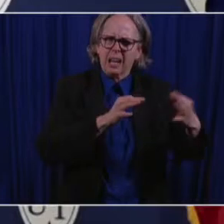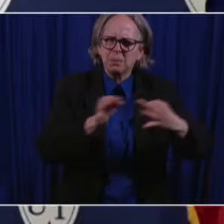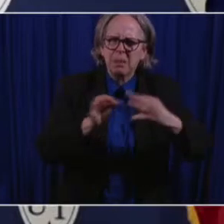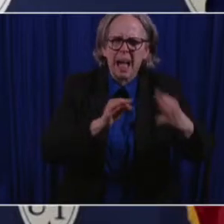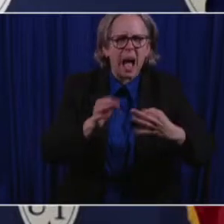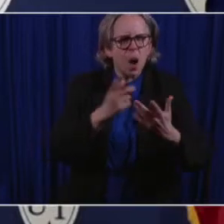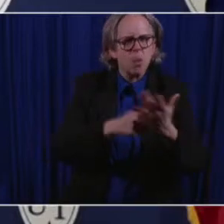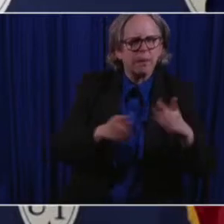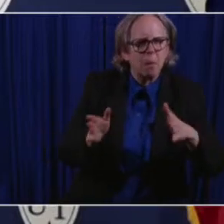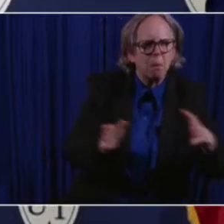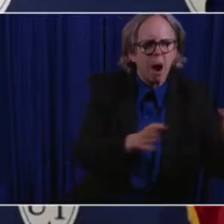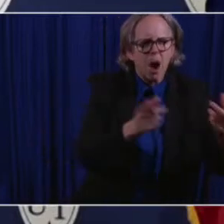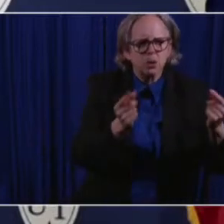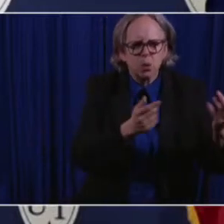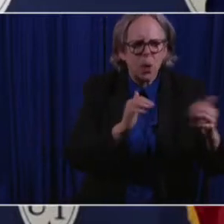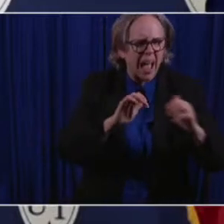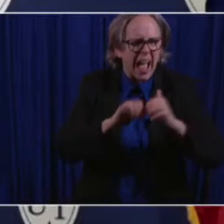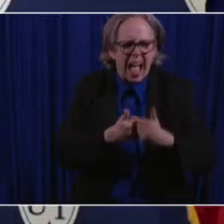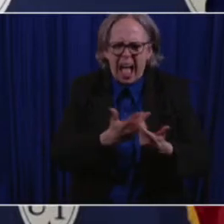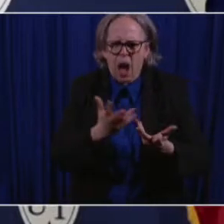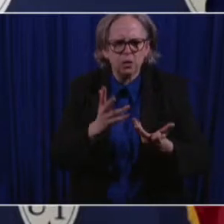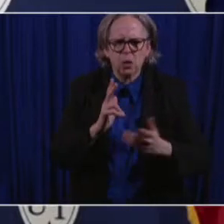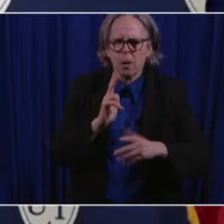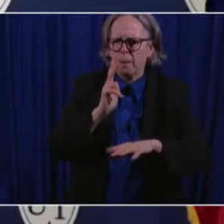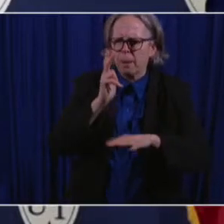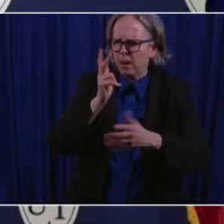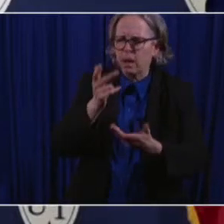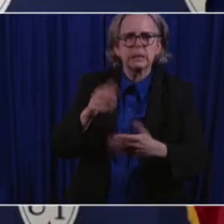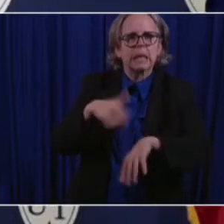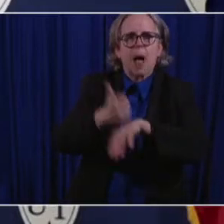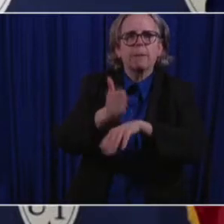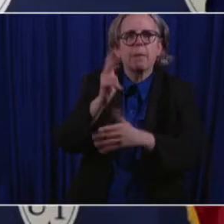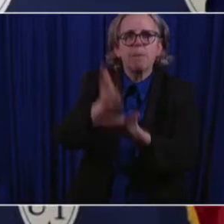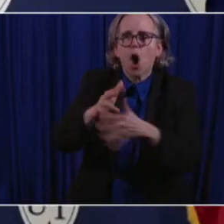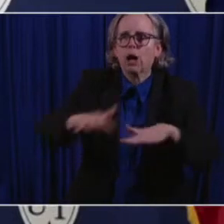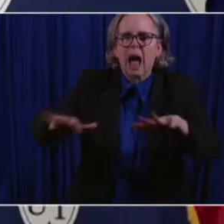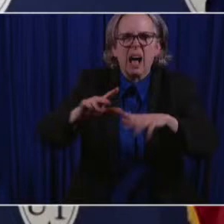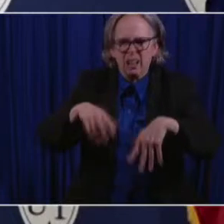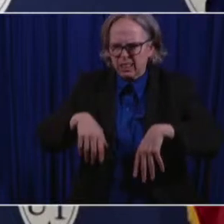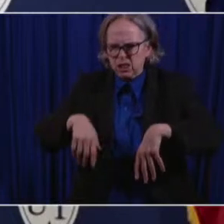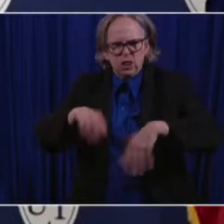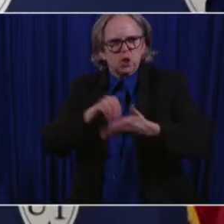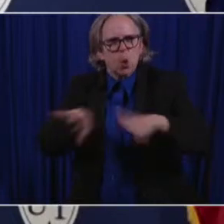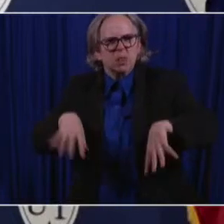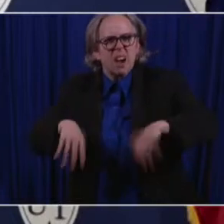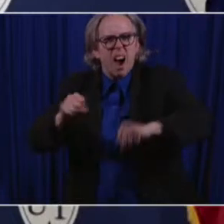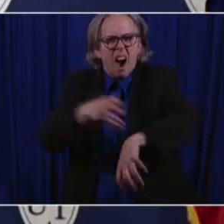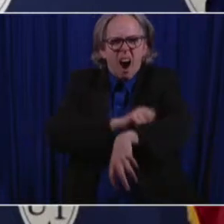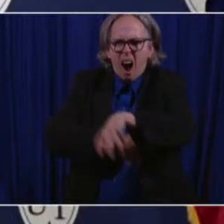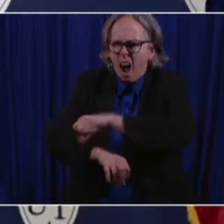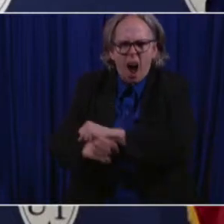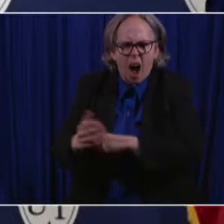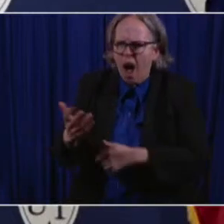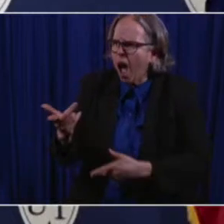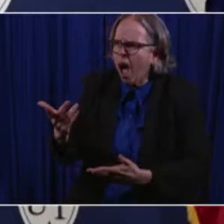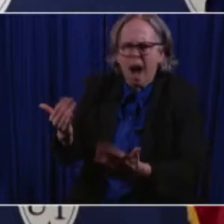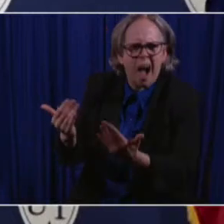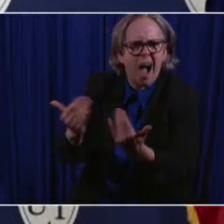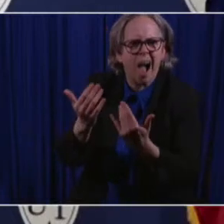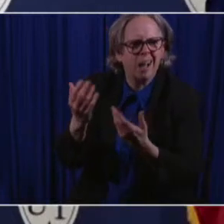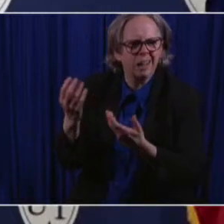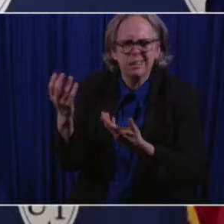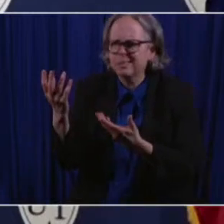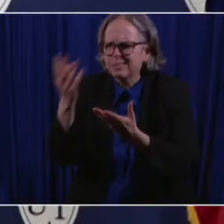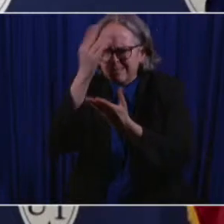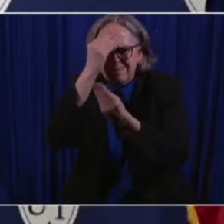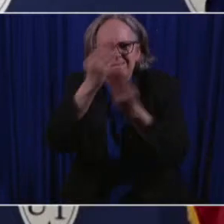community, these mobile clinics in parking lots, he said, will you please come on and share with everyone what you're doing? So I